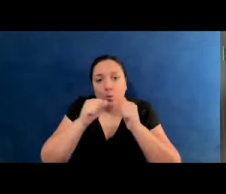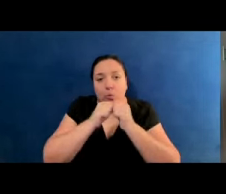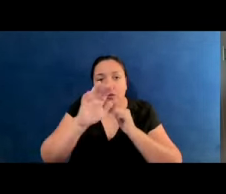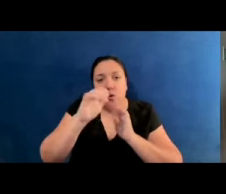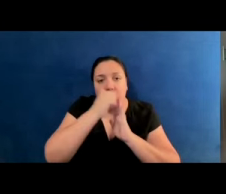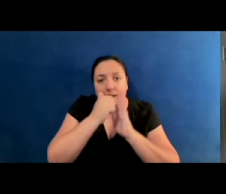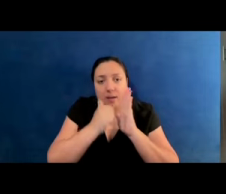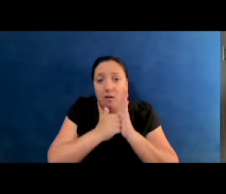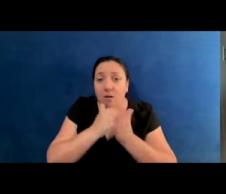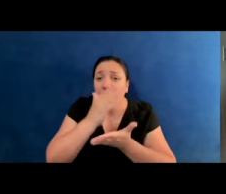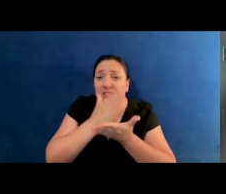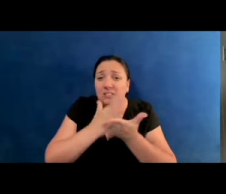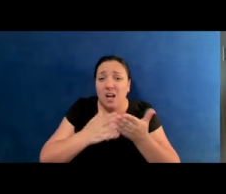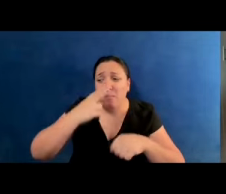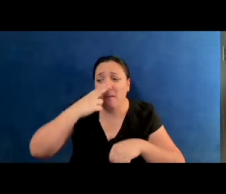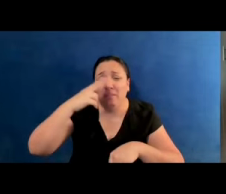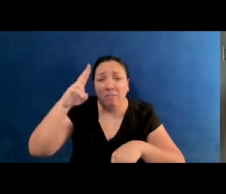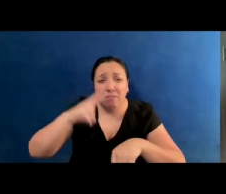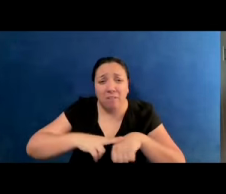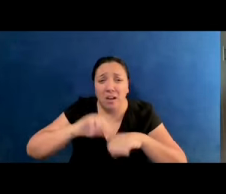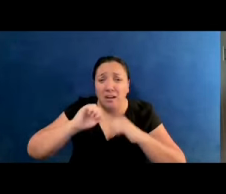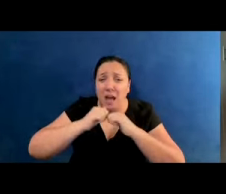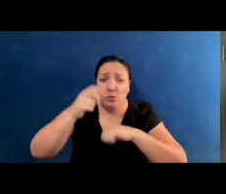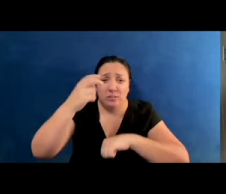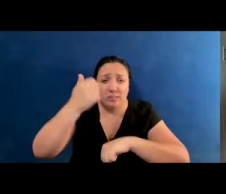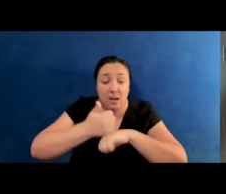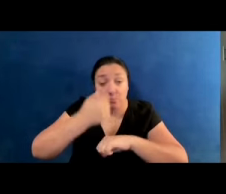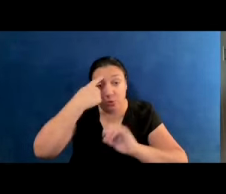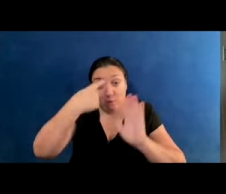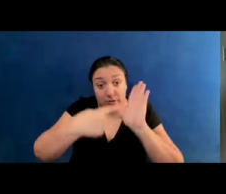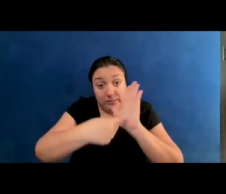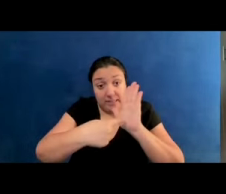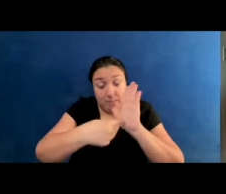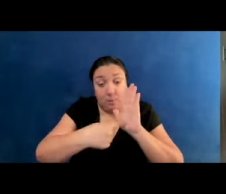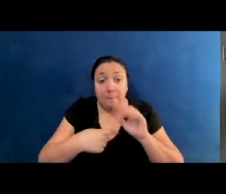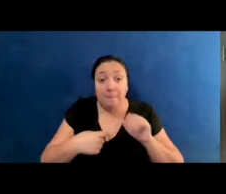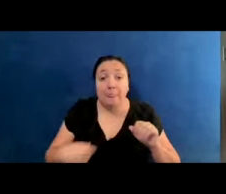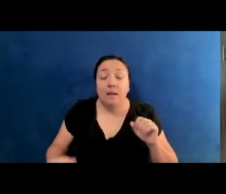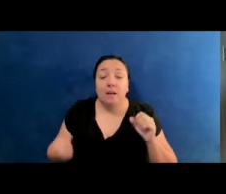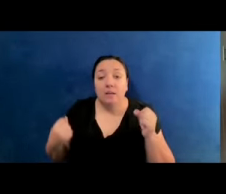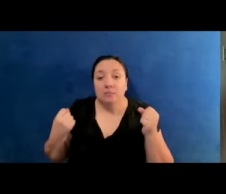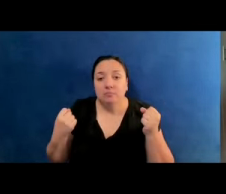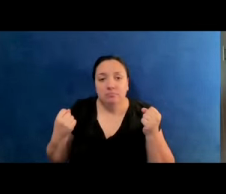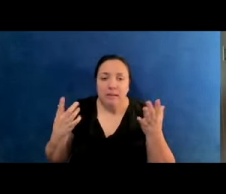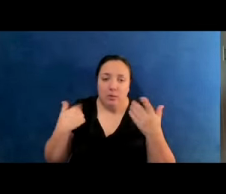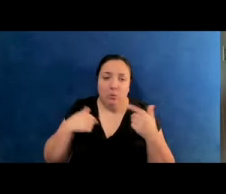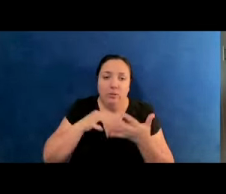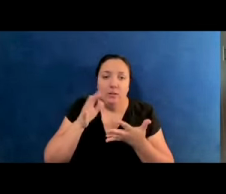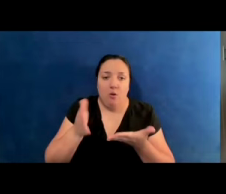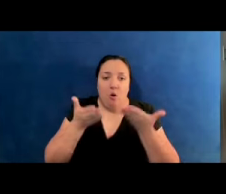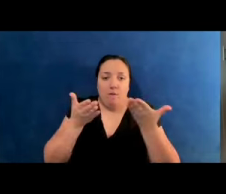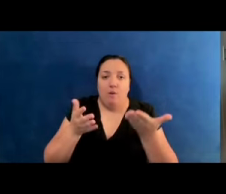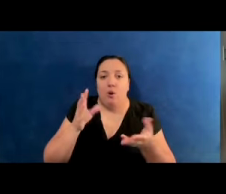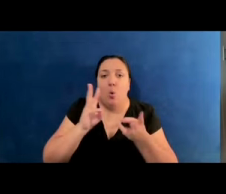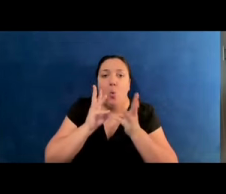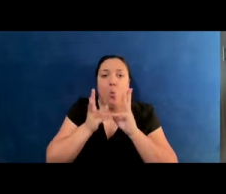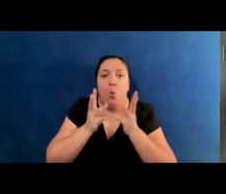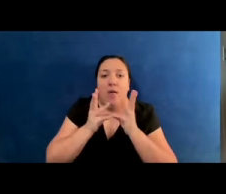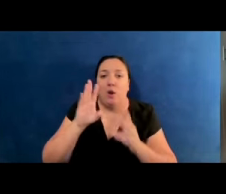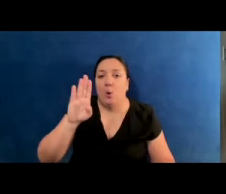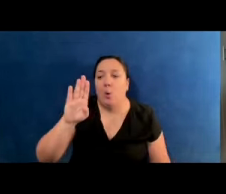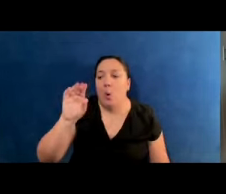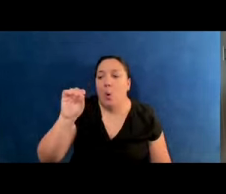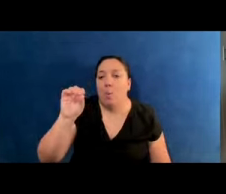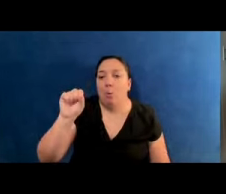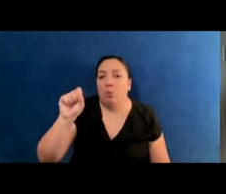and some of them are just fun ways of setting it up. One of the things that we offer for many of our states is what's called a weather booster. Again,